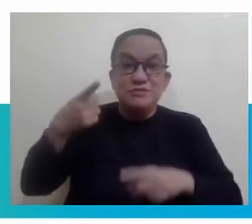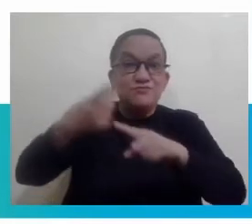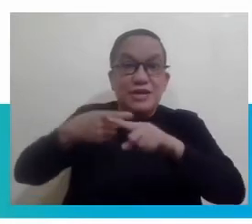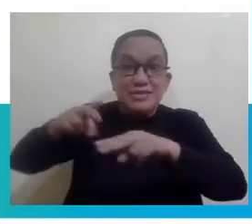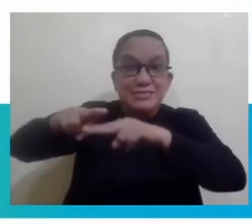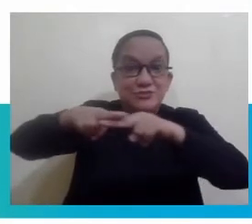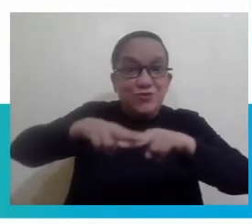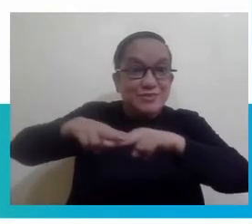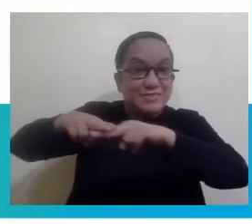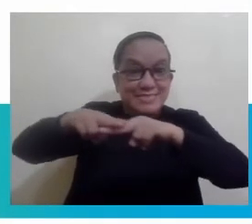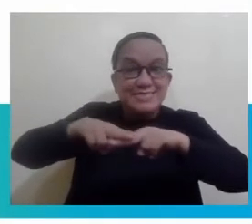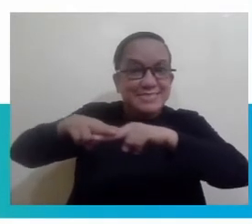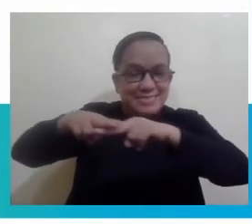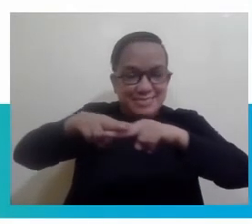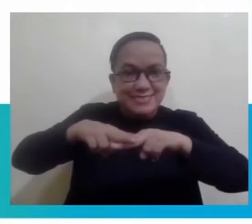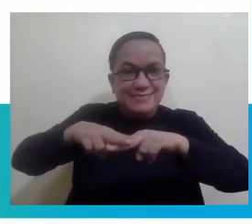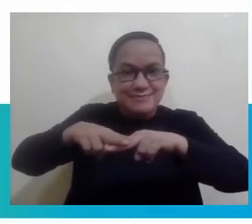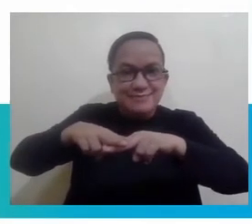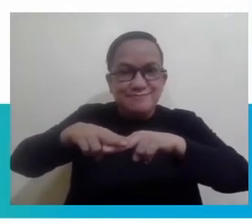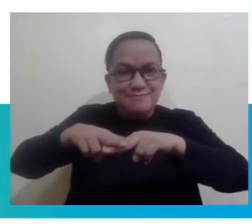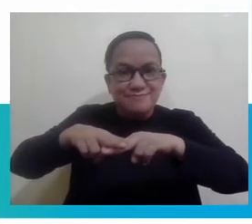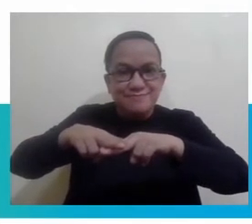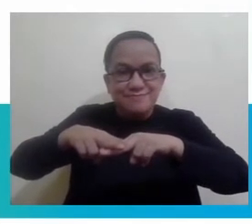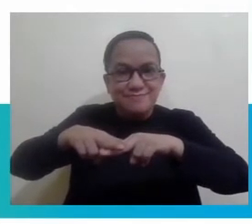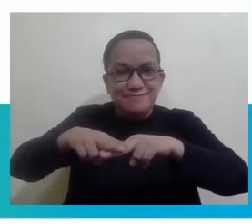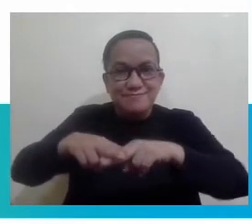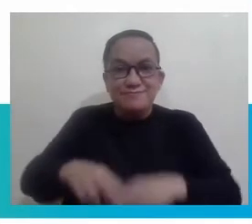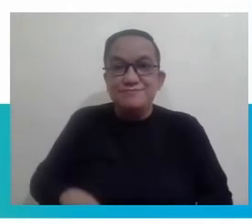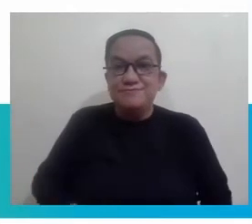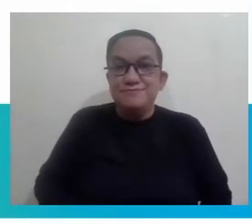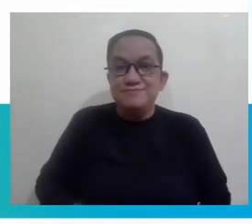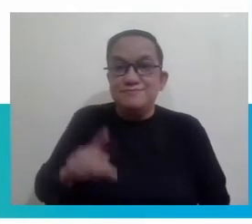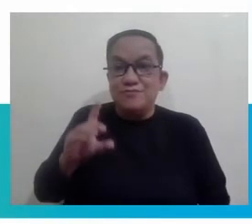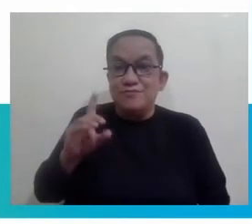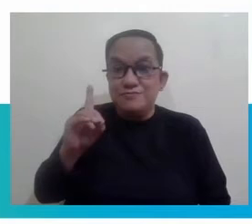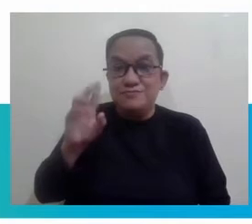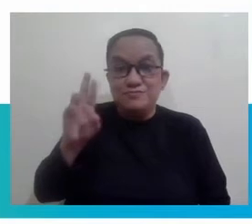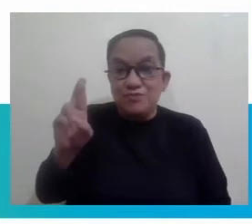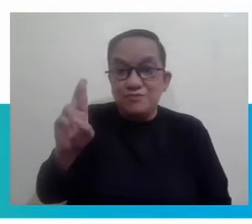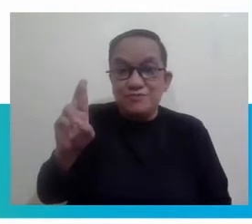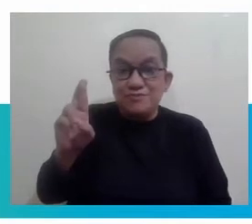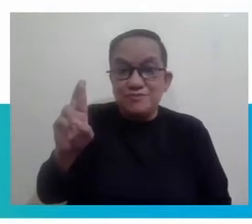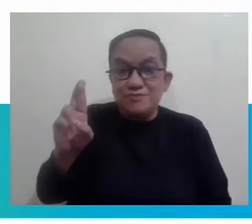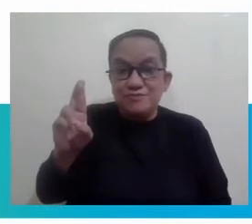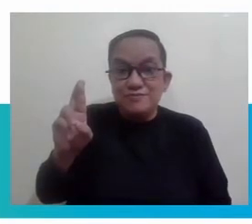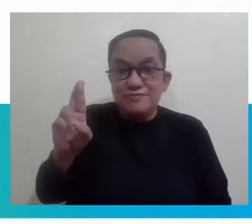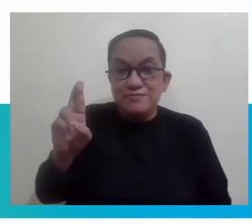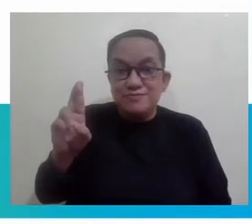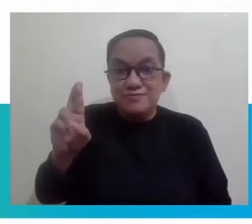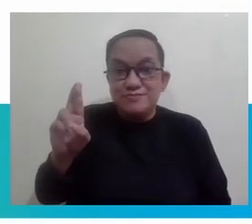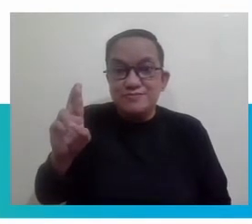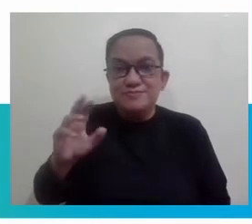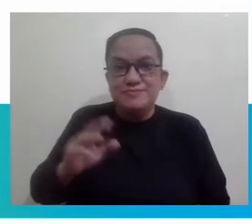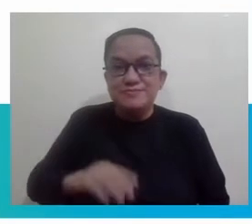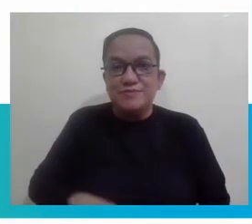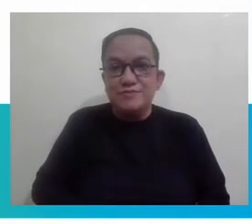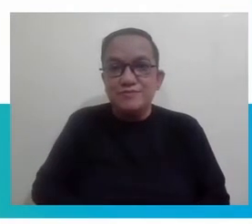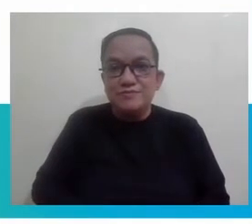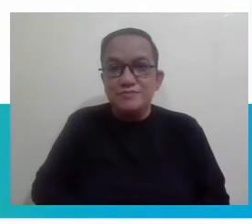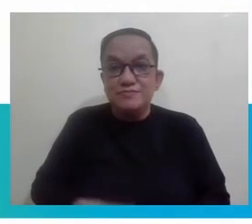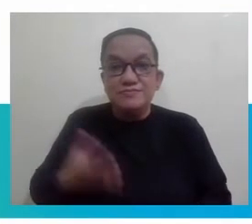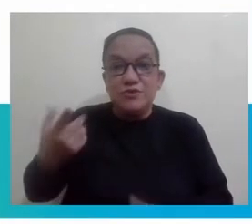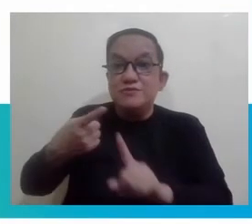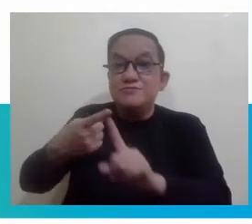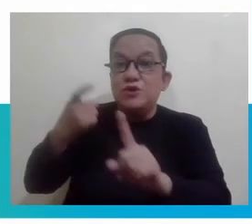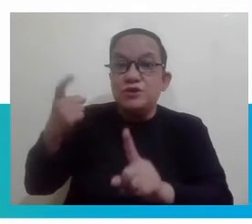Thilstead, Global Lead, Nutrition and Public Health of World Fish. She's based in Penang, Malaysia.